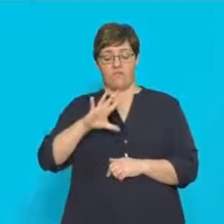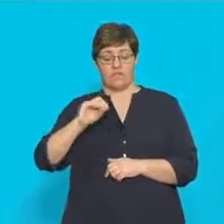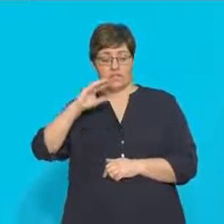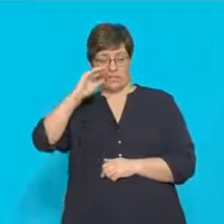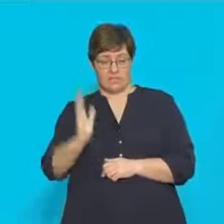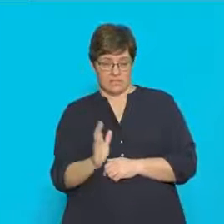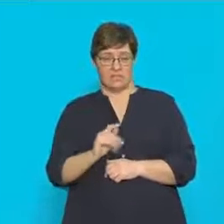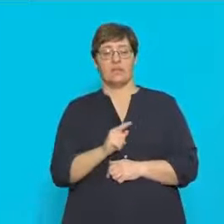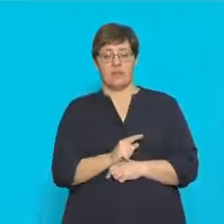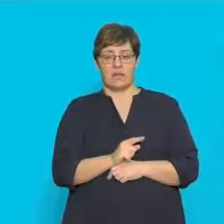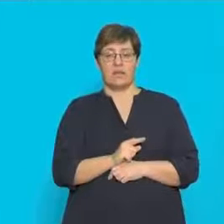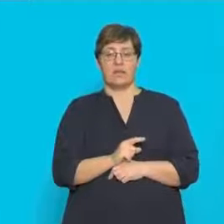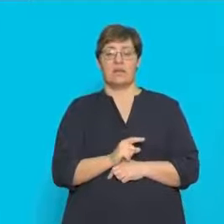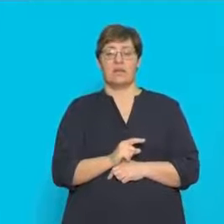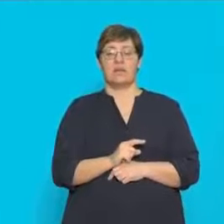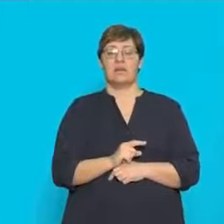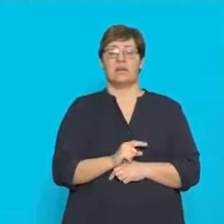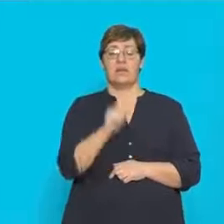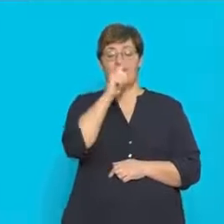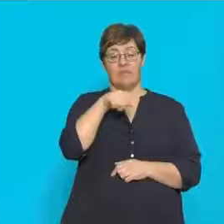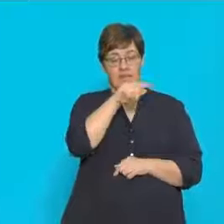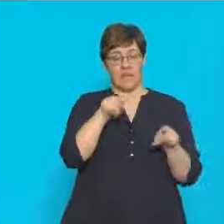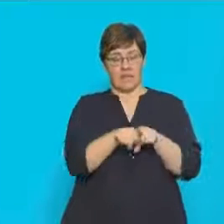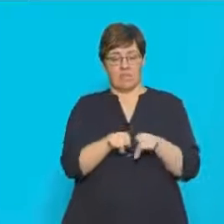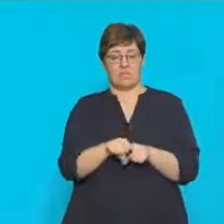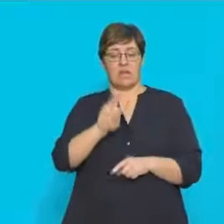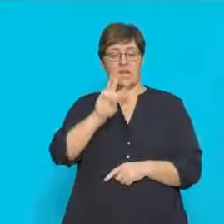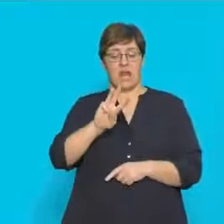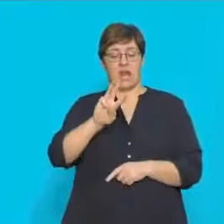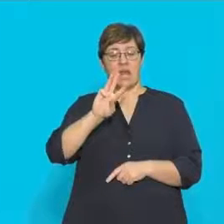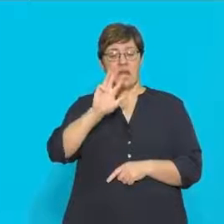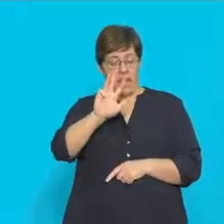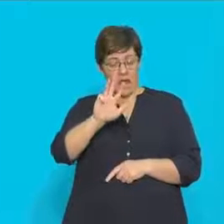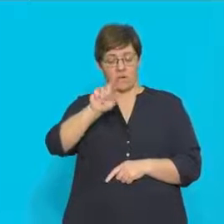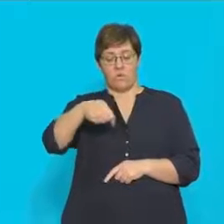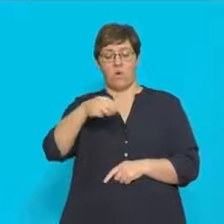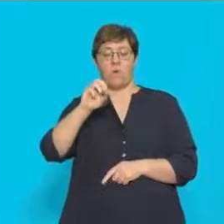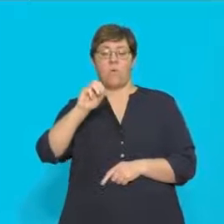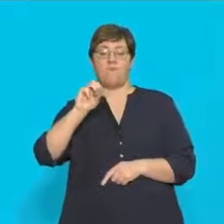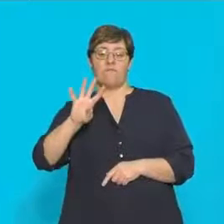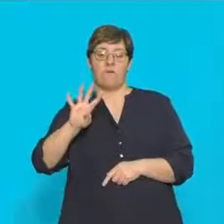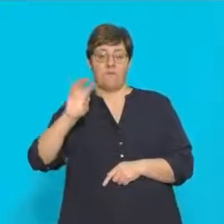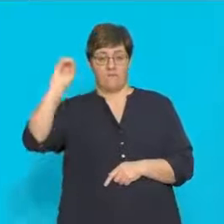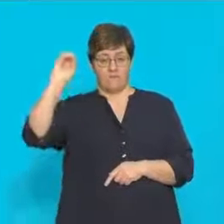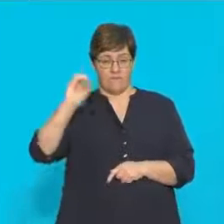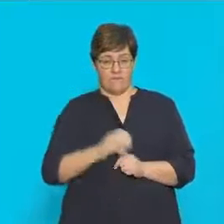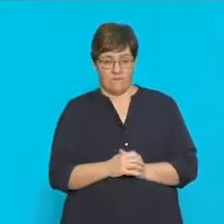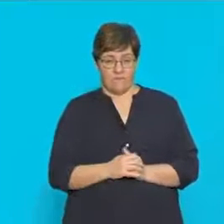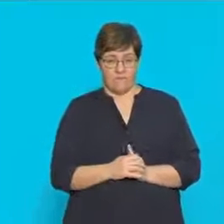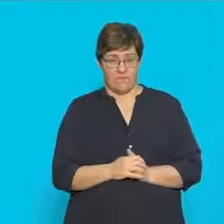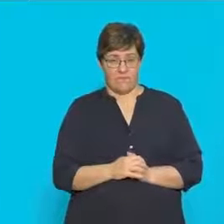answer to 2 decimal places. So we end up with an answer